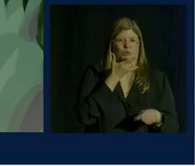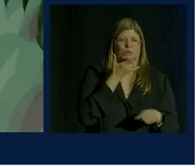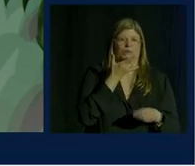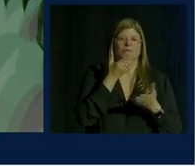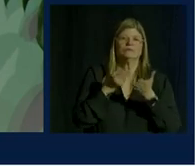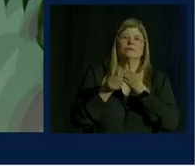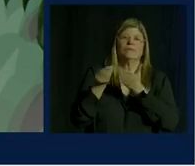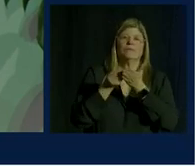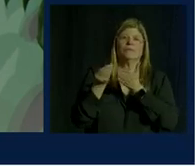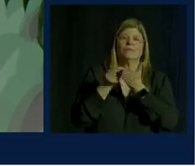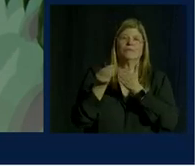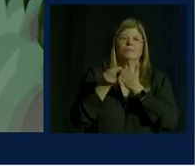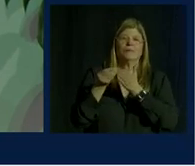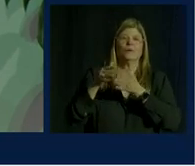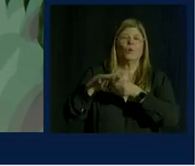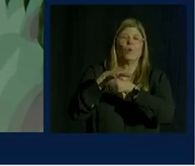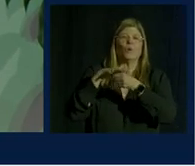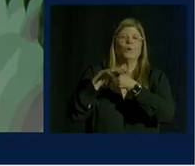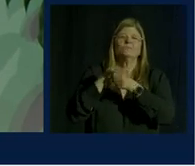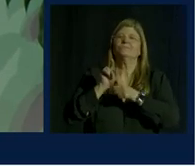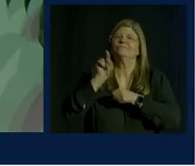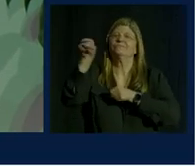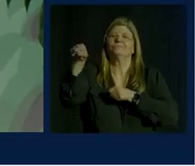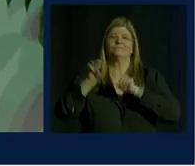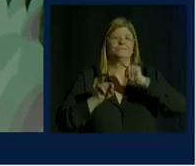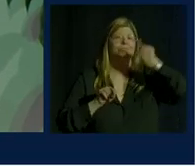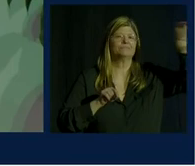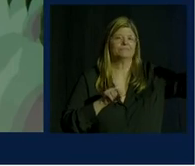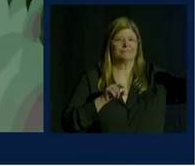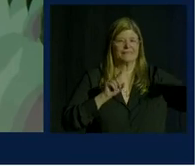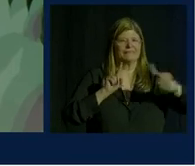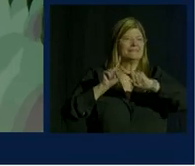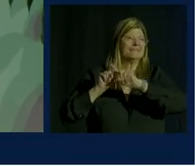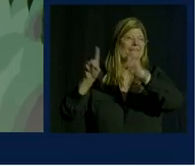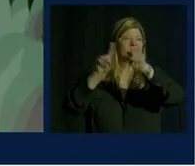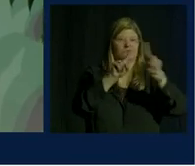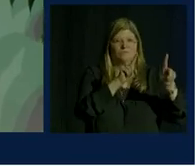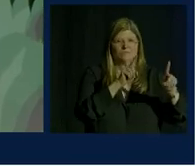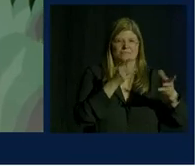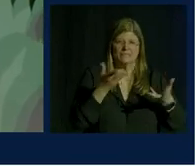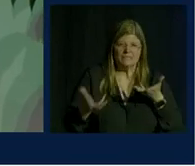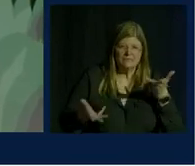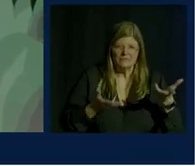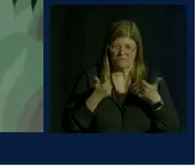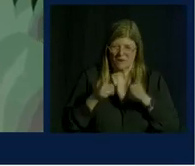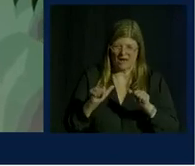go to their general merchandising store. And so we were